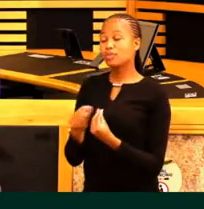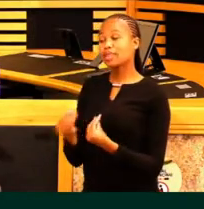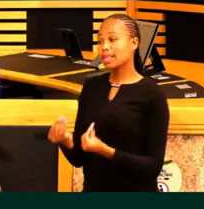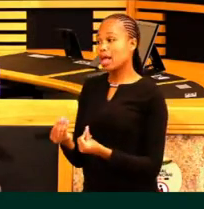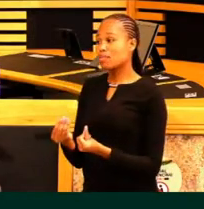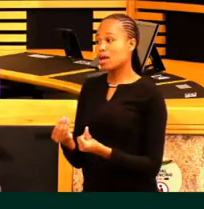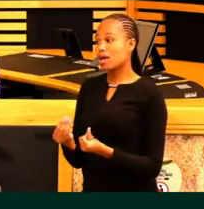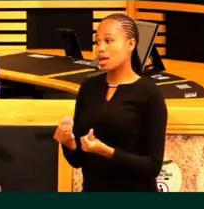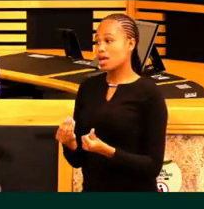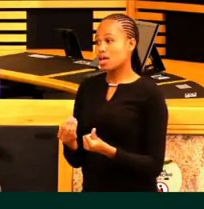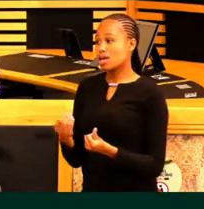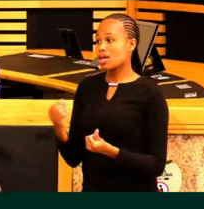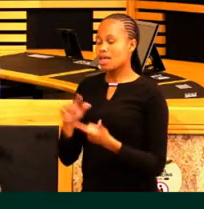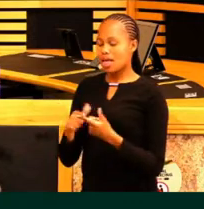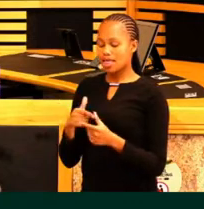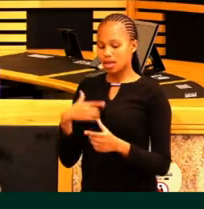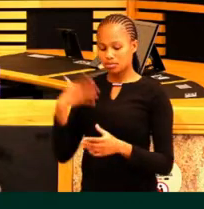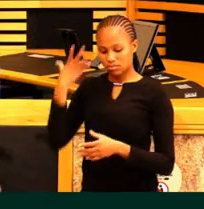foreign